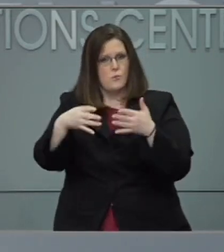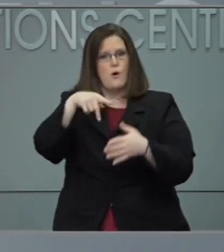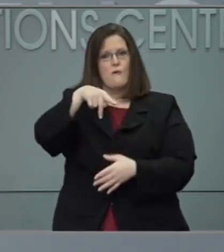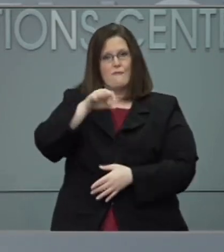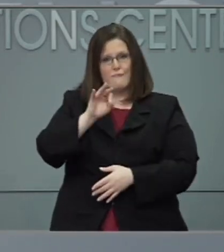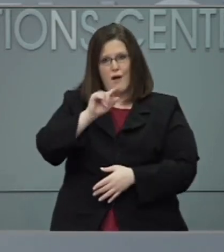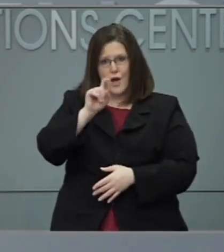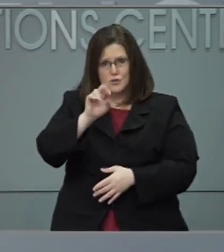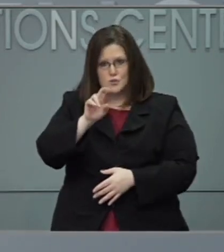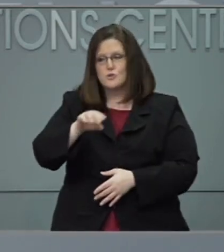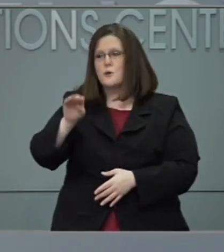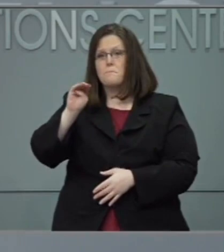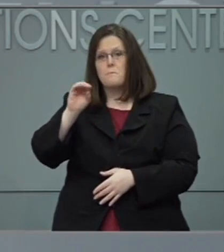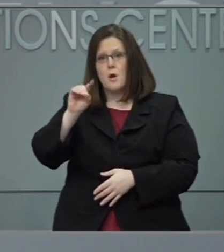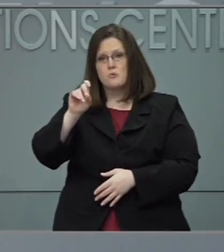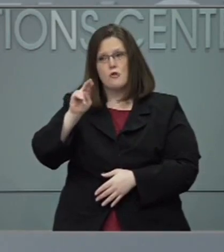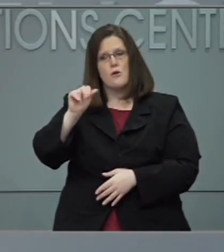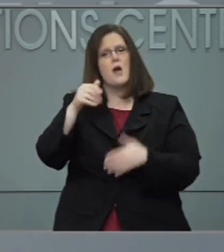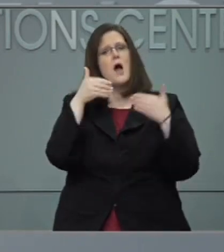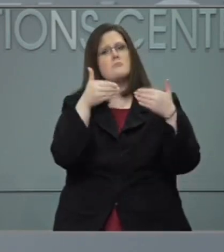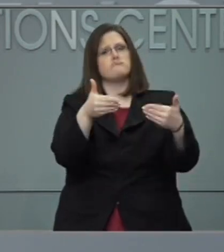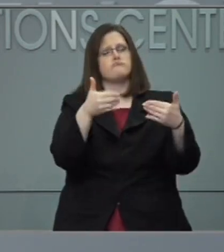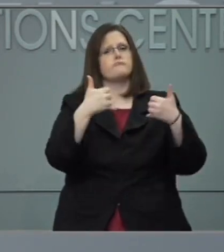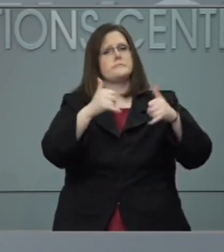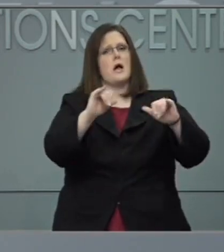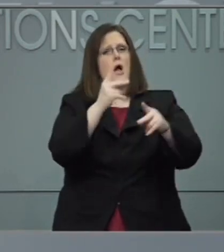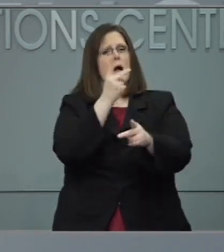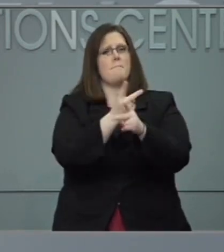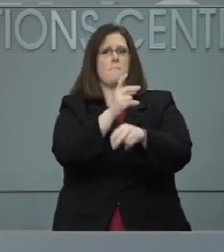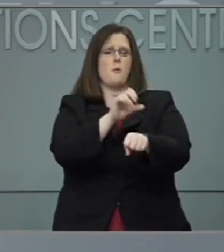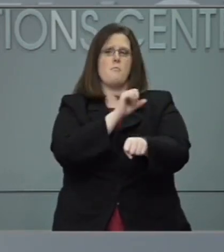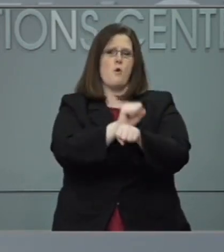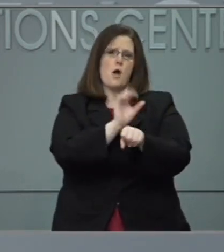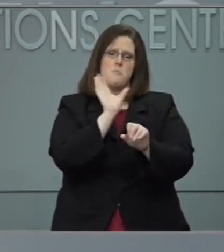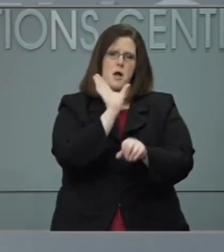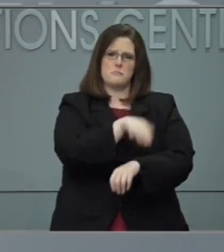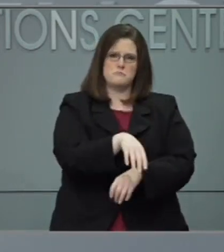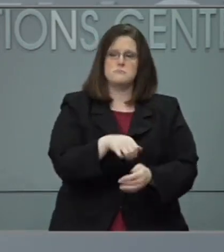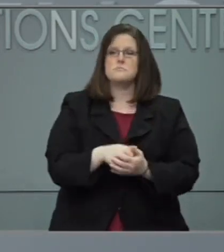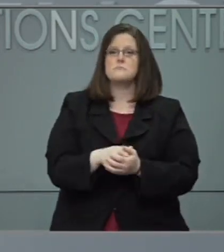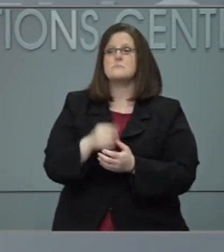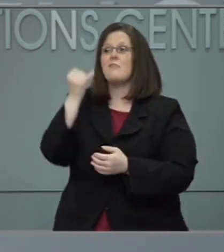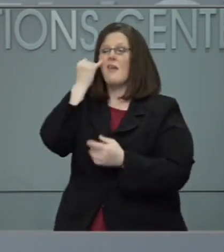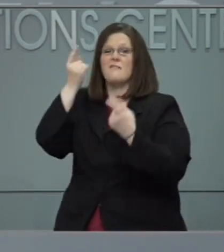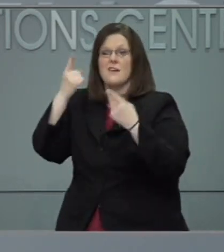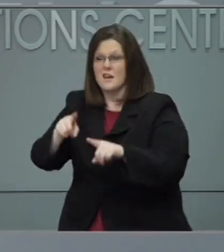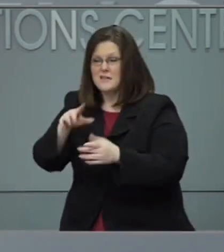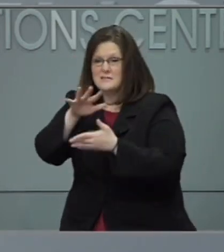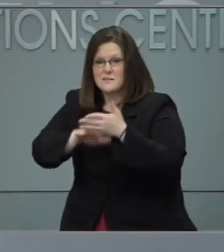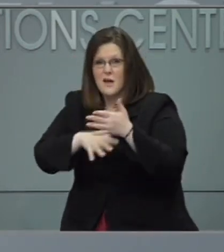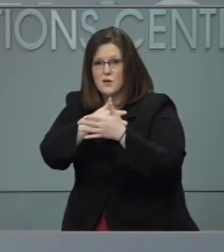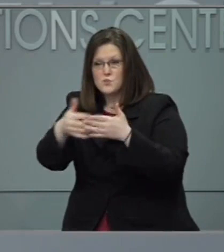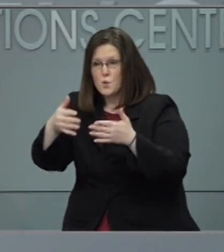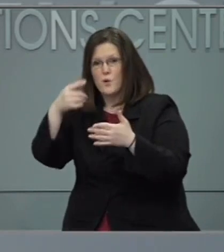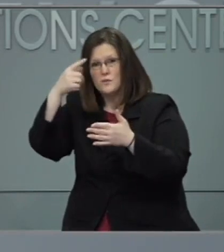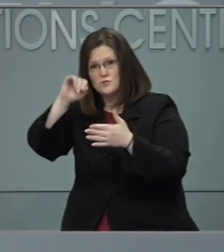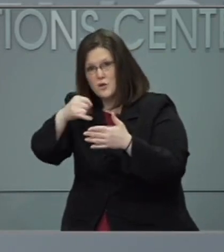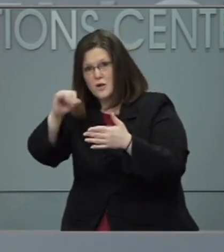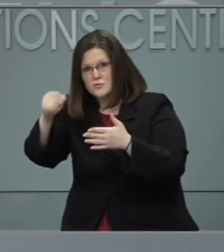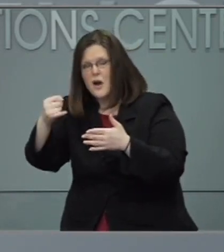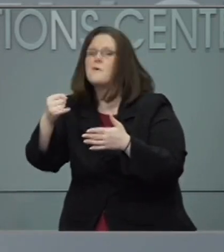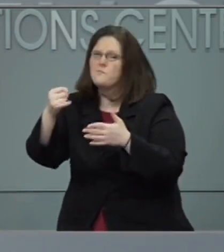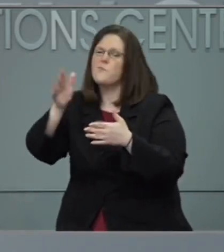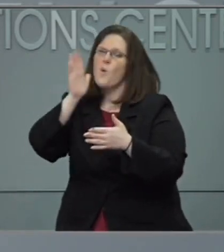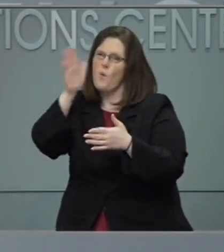planned. If you have an appointment for Johnson & Johnson, your appointment will need to be rescheduled. We'll continue to